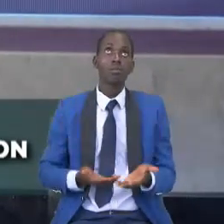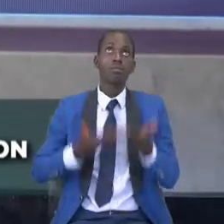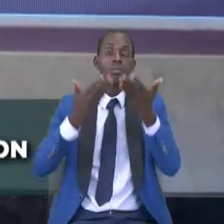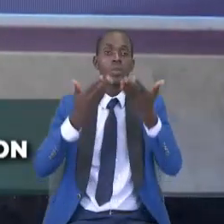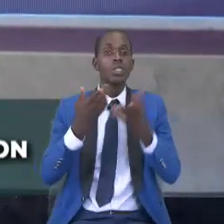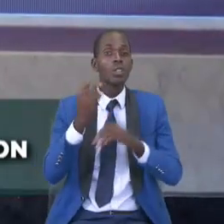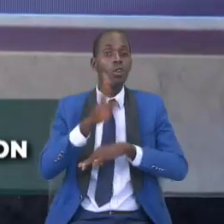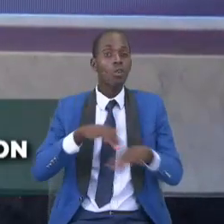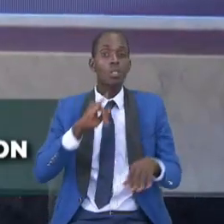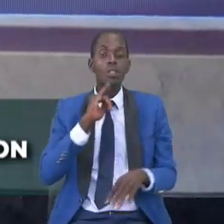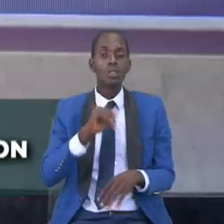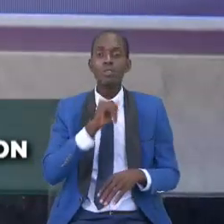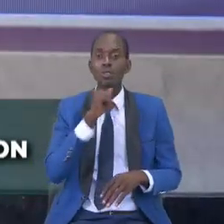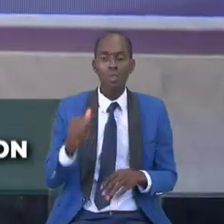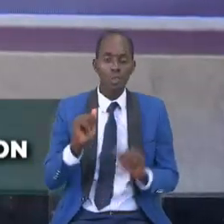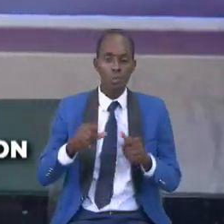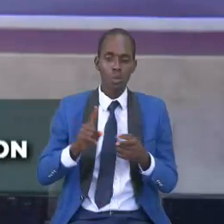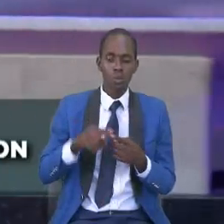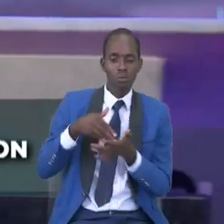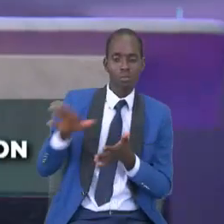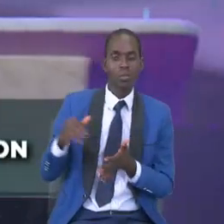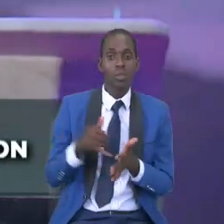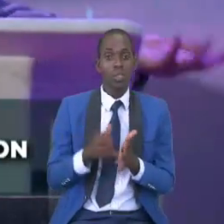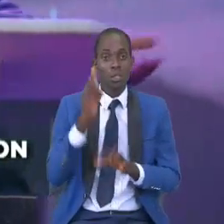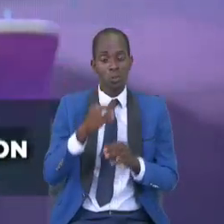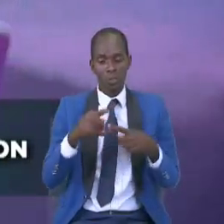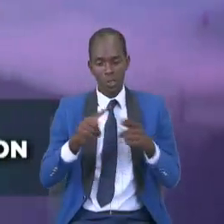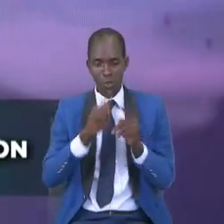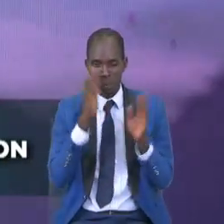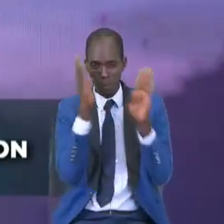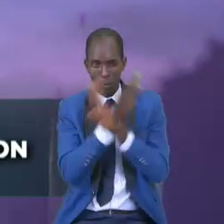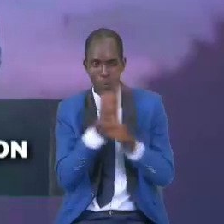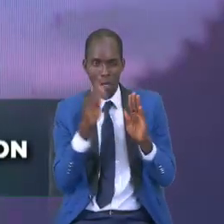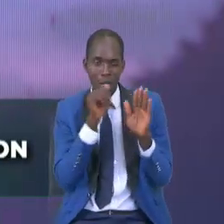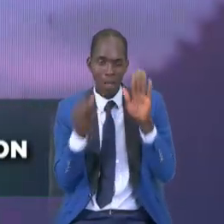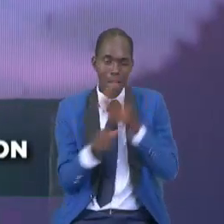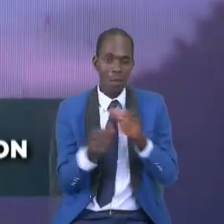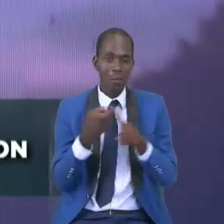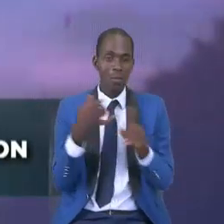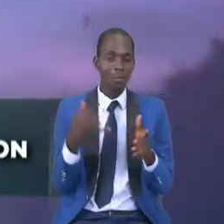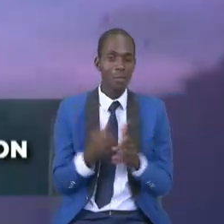calling is irresistible. If you try to dodge it, if you try to run away